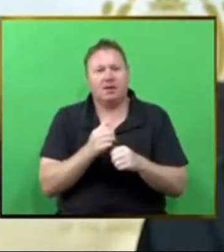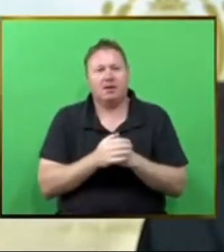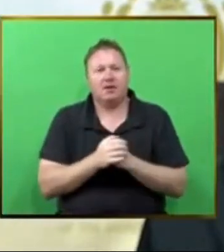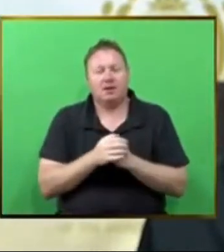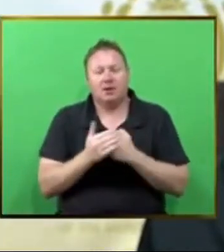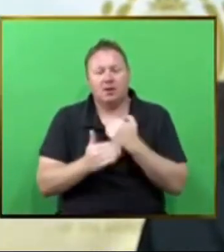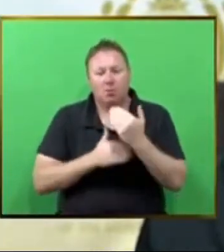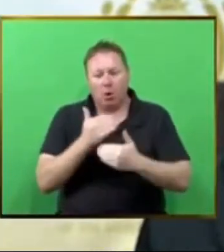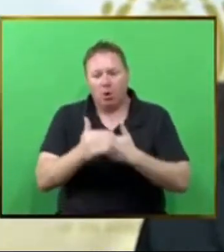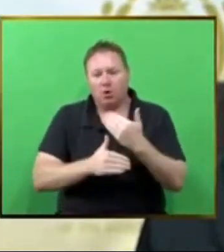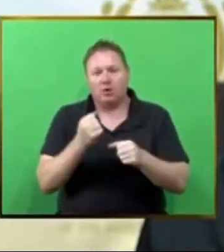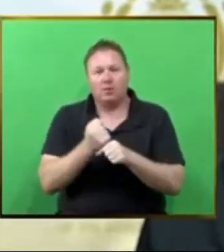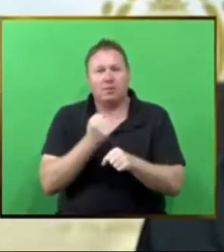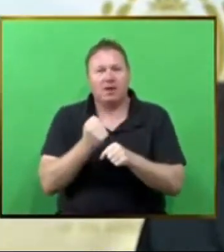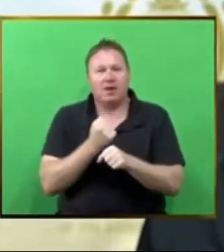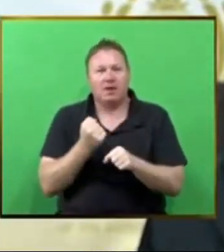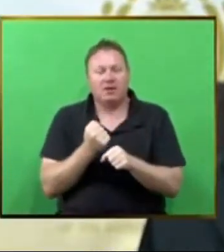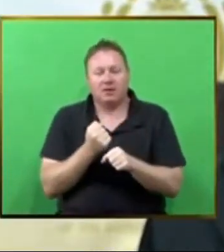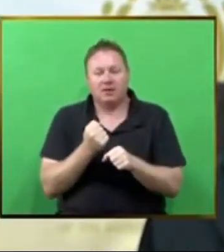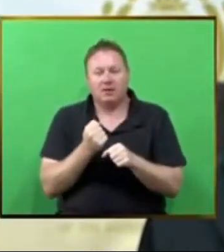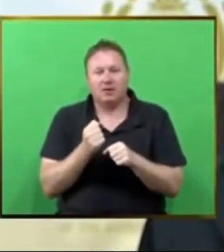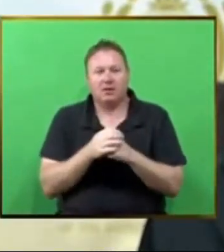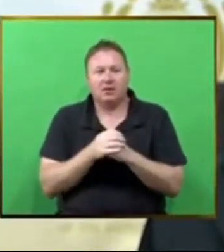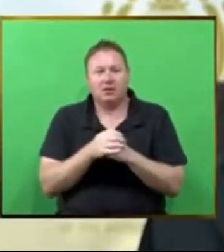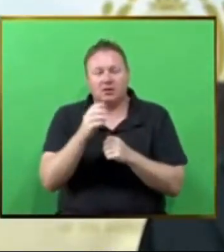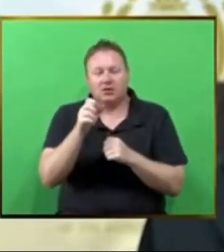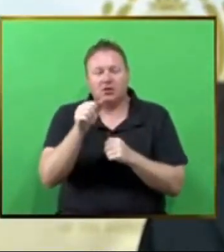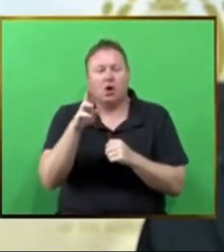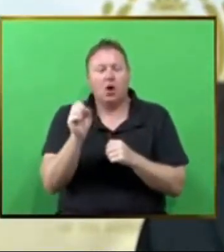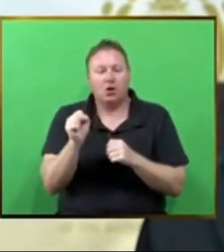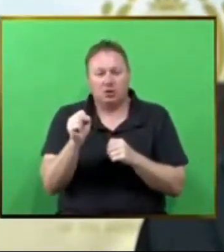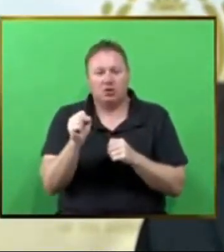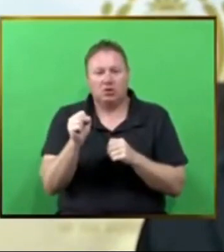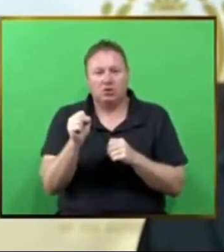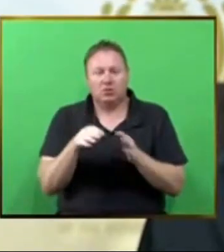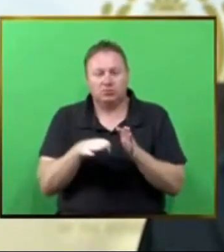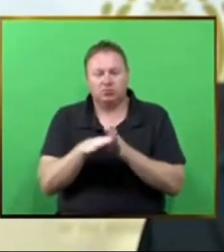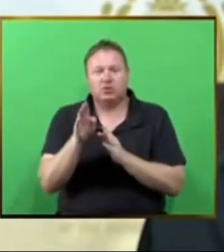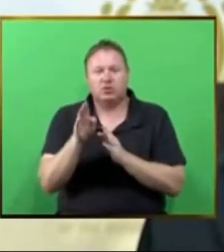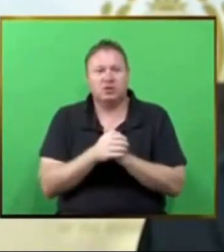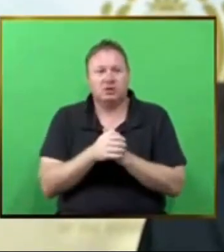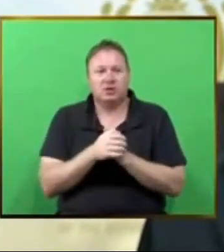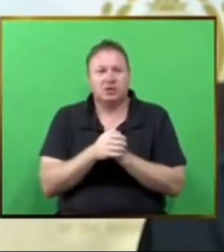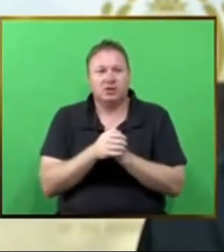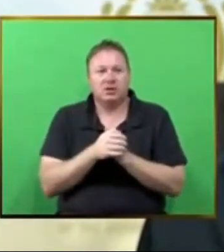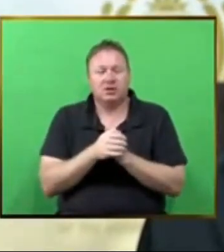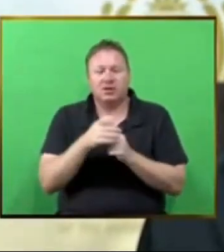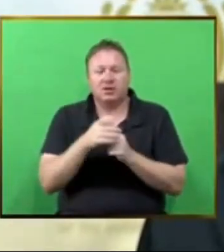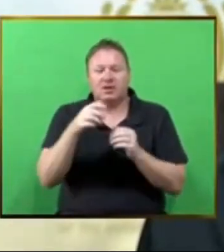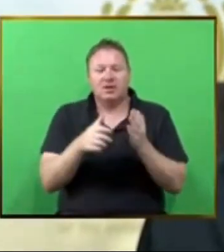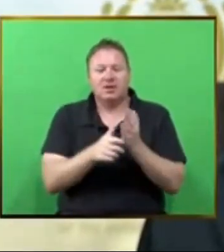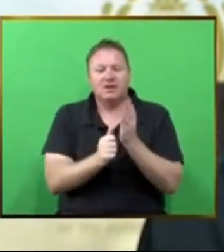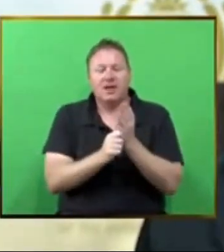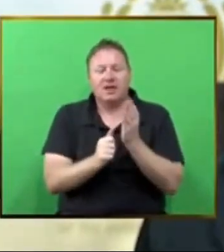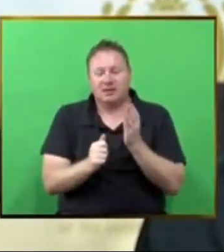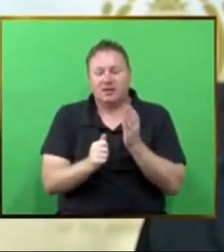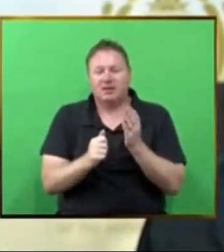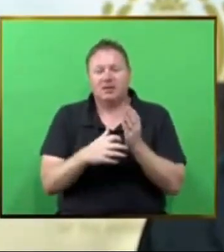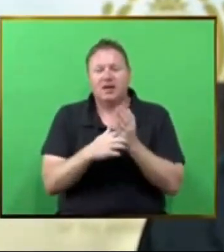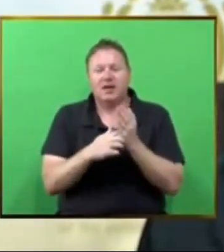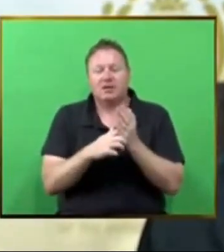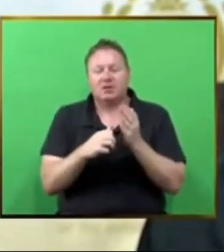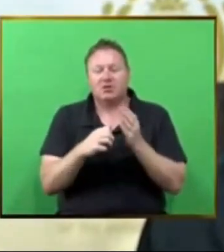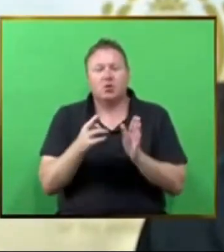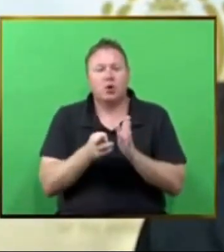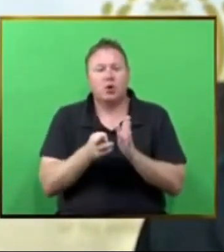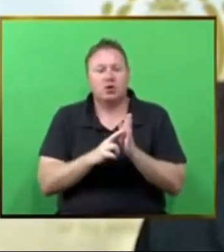in rebuilding and modernizing SARS. The tax authority has expanded the tax register, improved debt collections,